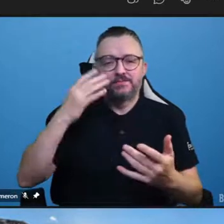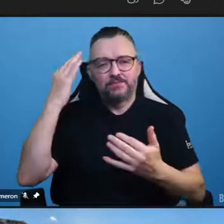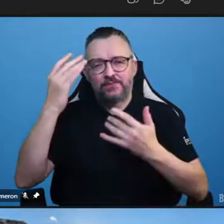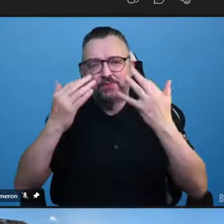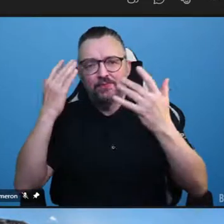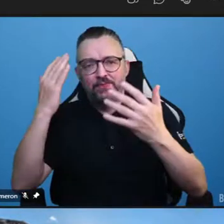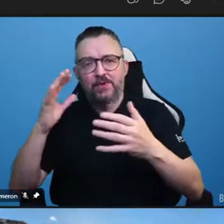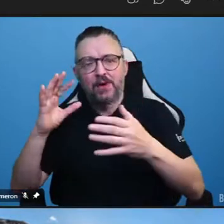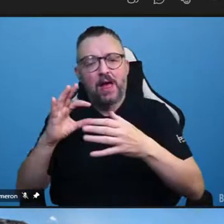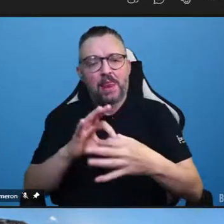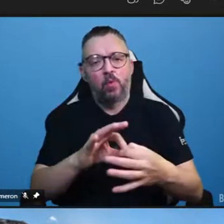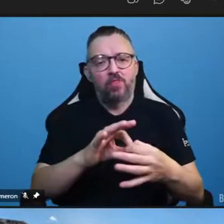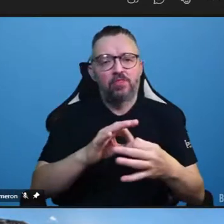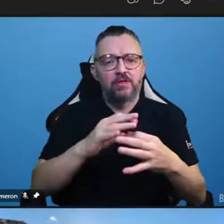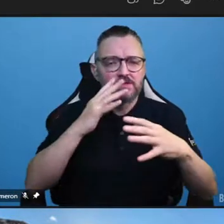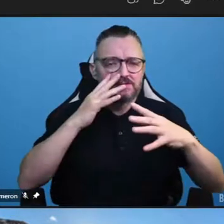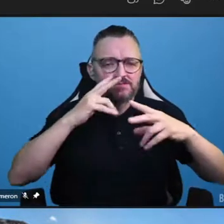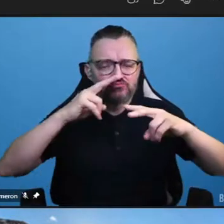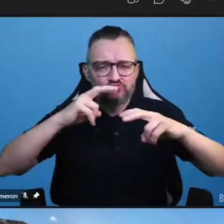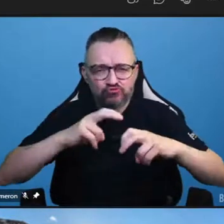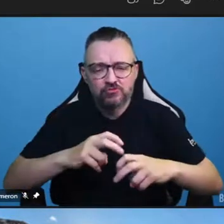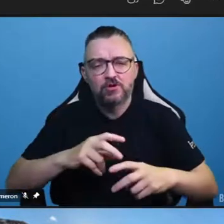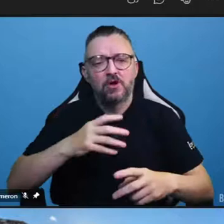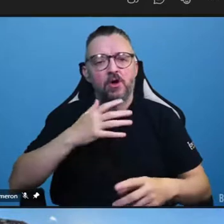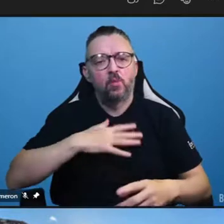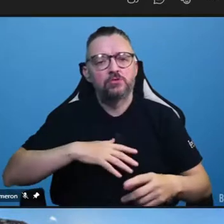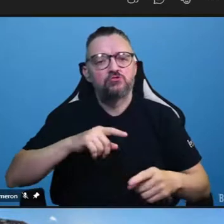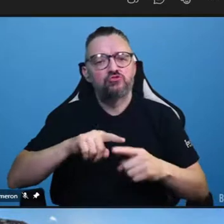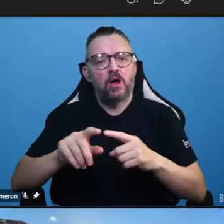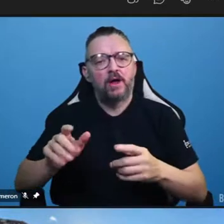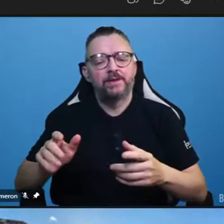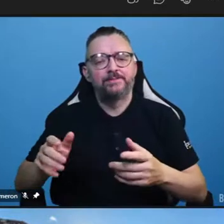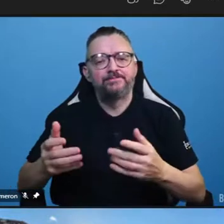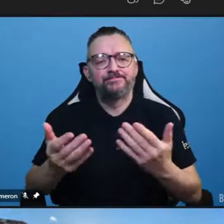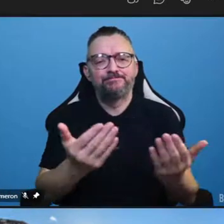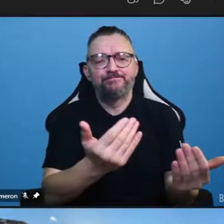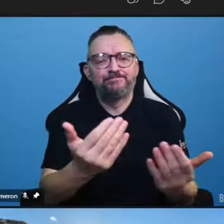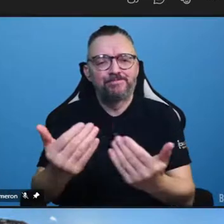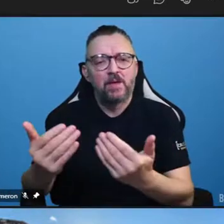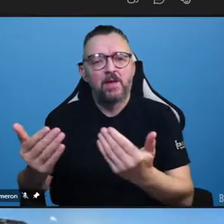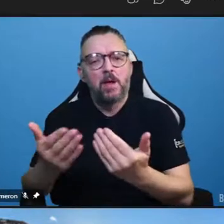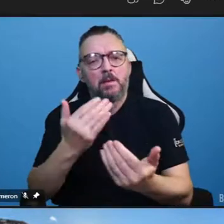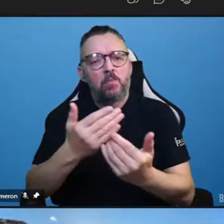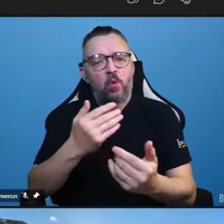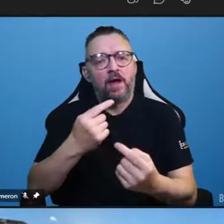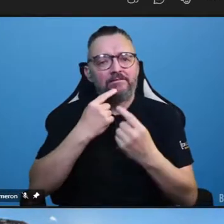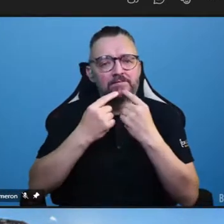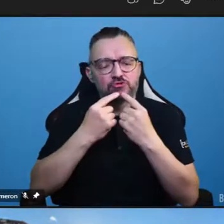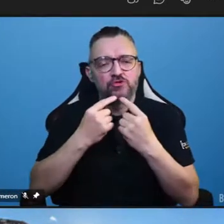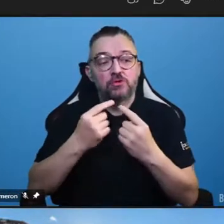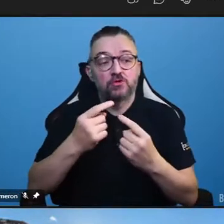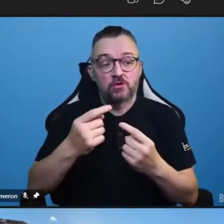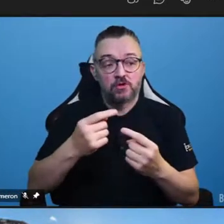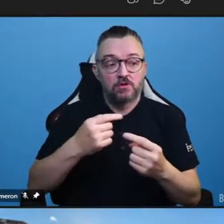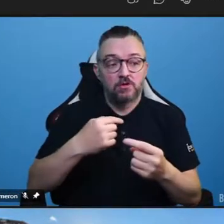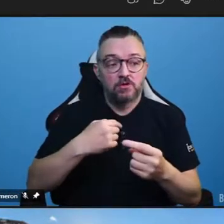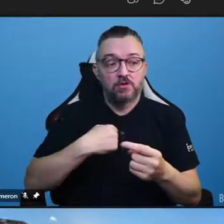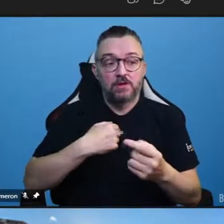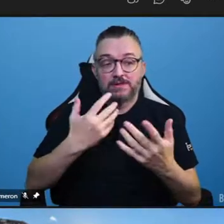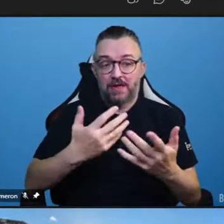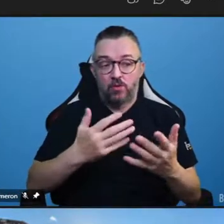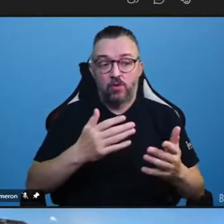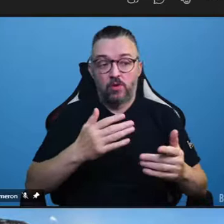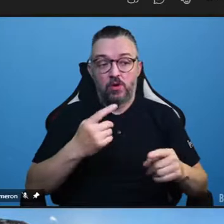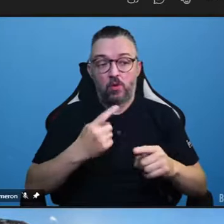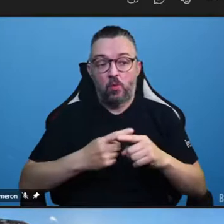of scrutiny to try and gather some more information to provide yourself with those assurances. So if I can just now quickly